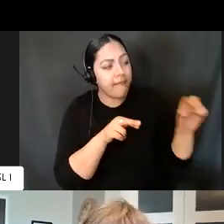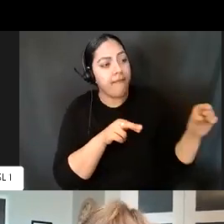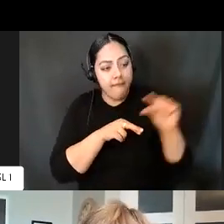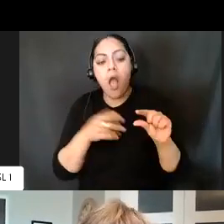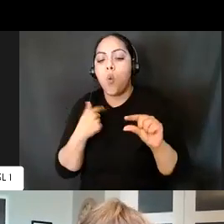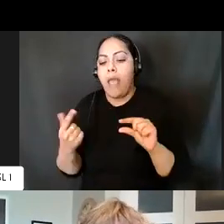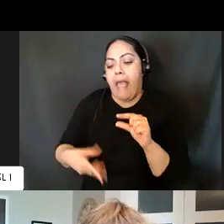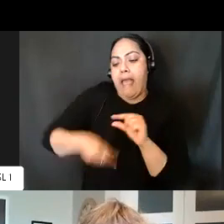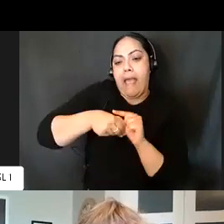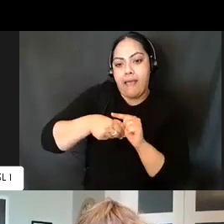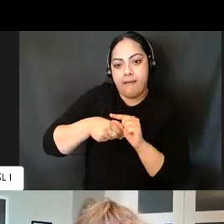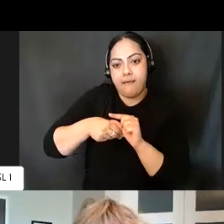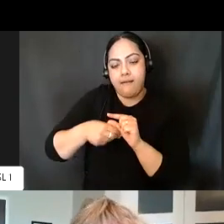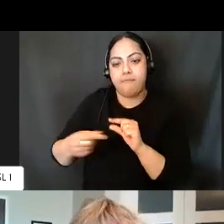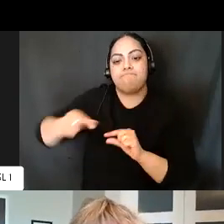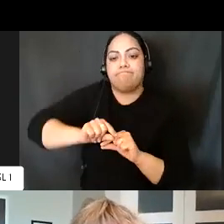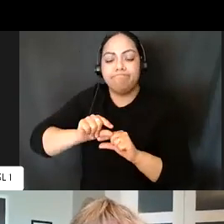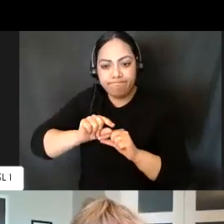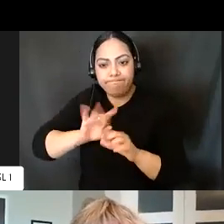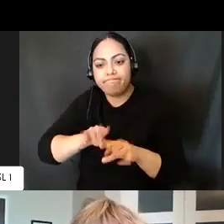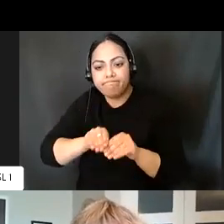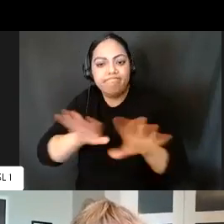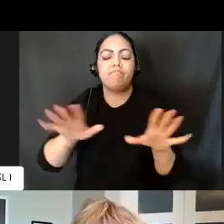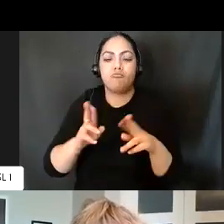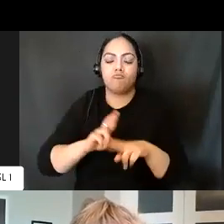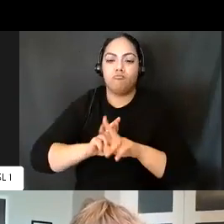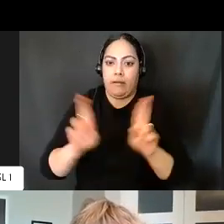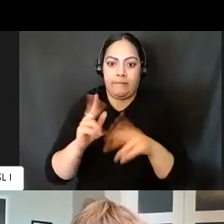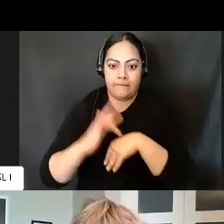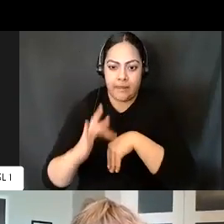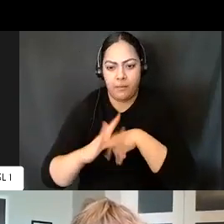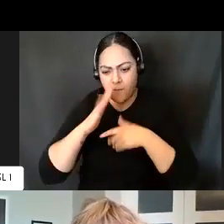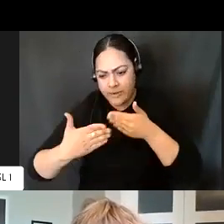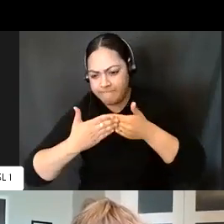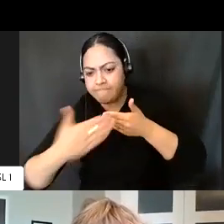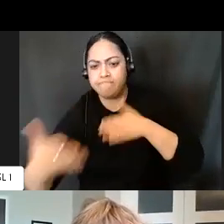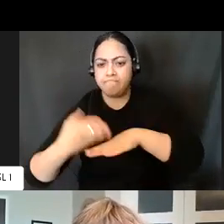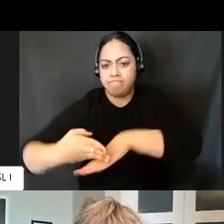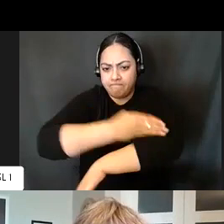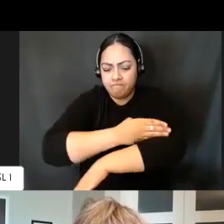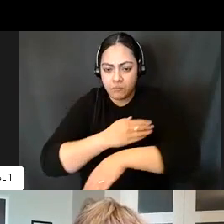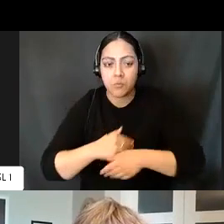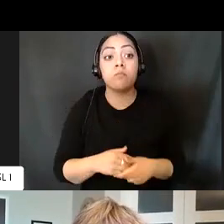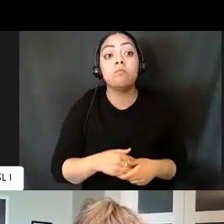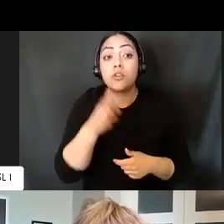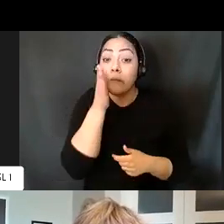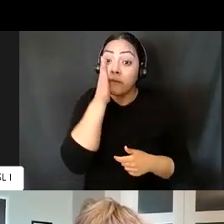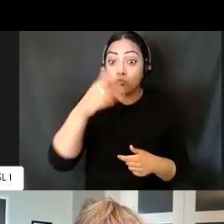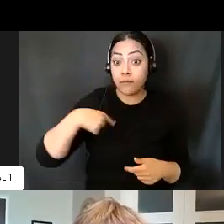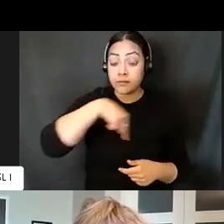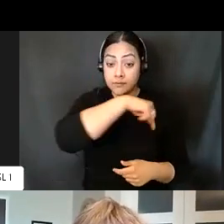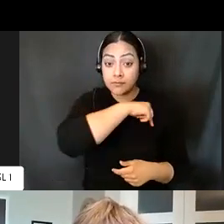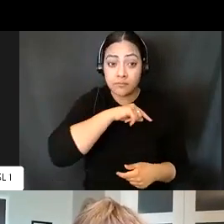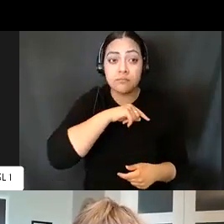we've learned, things we've done in the past in order to move forward. So Future Us is a roadmap to elder